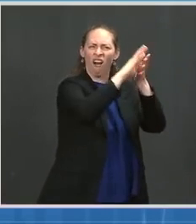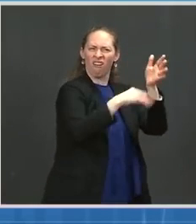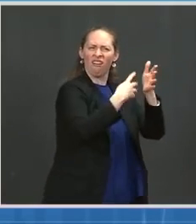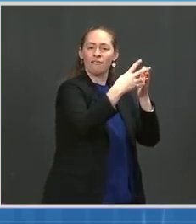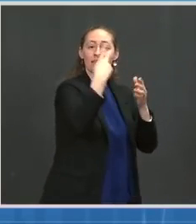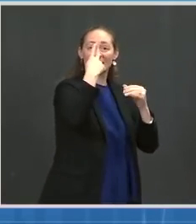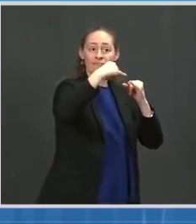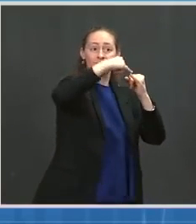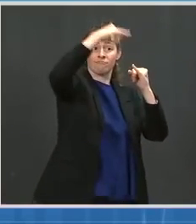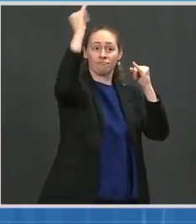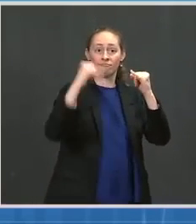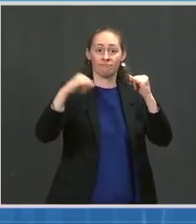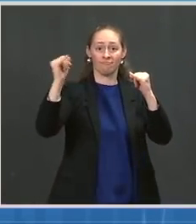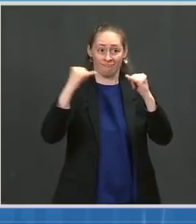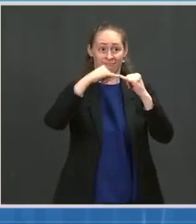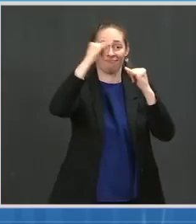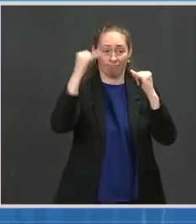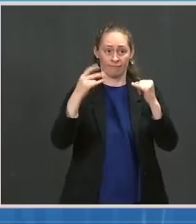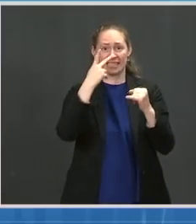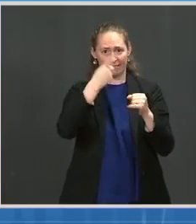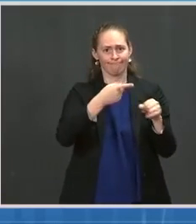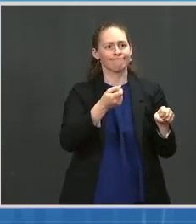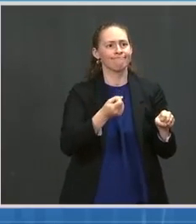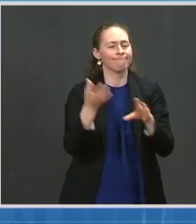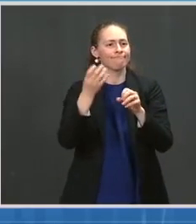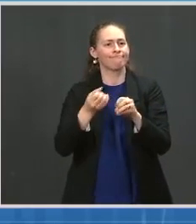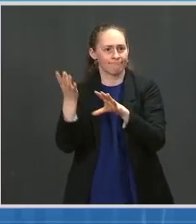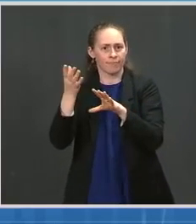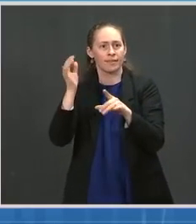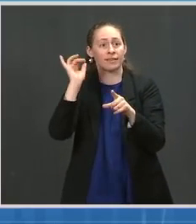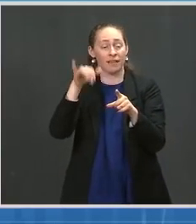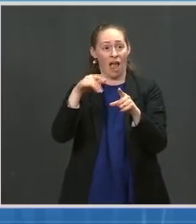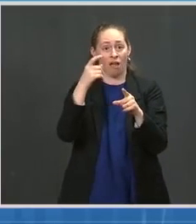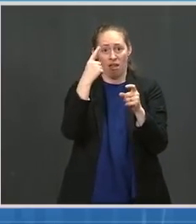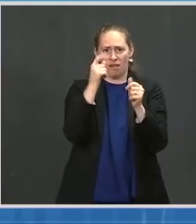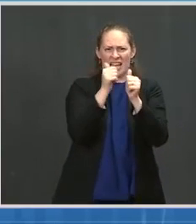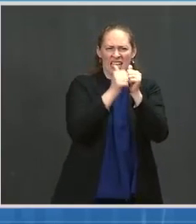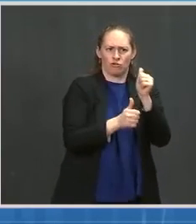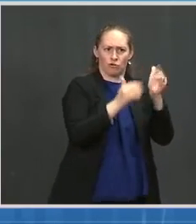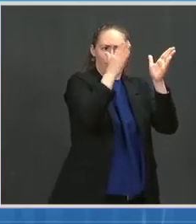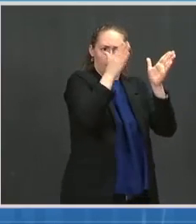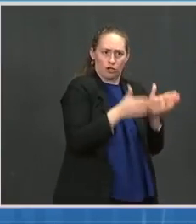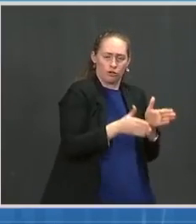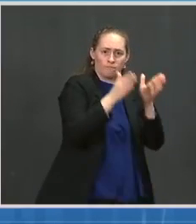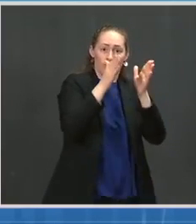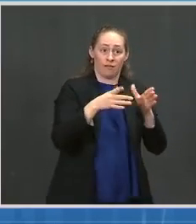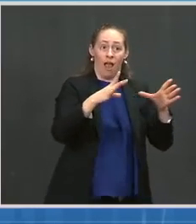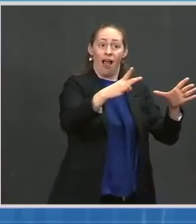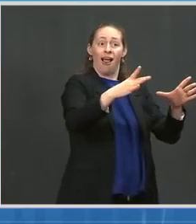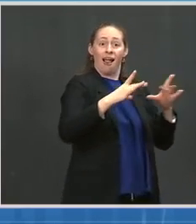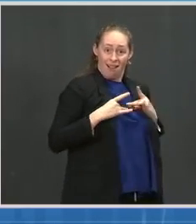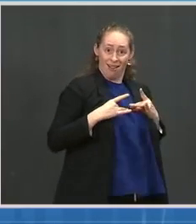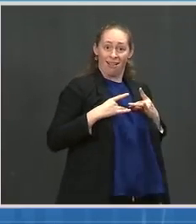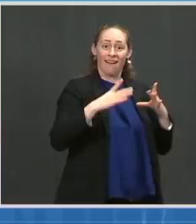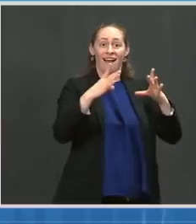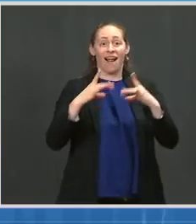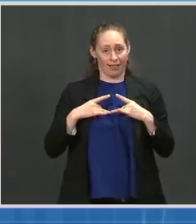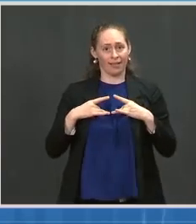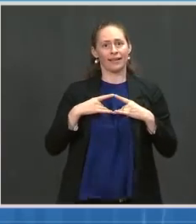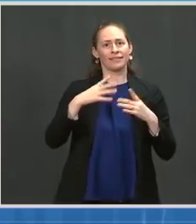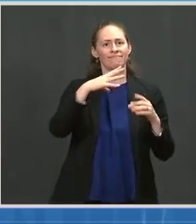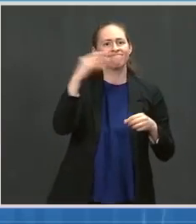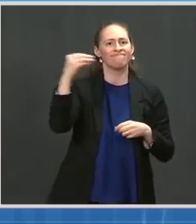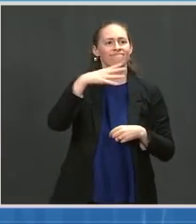each age group that are for patients with confirmed COVID-19. As you can see, those 18 to 25